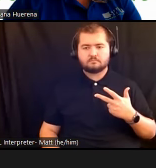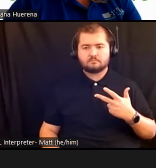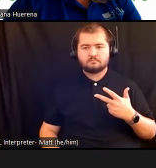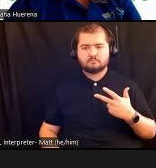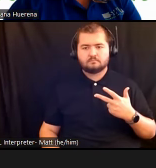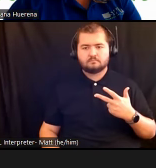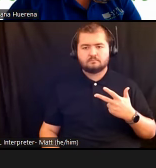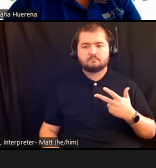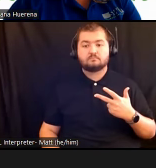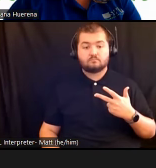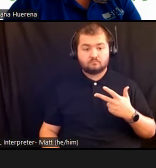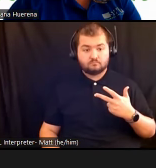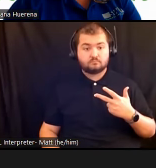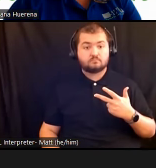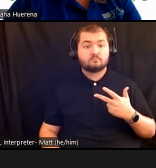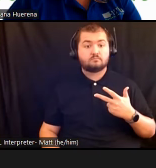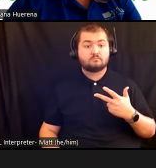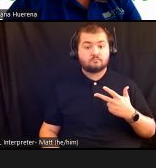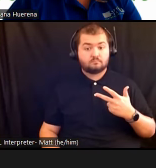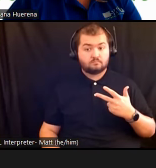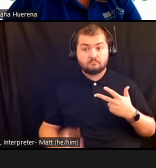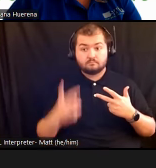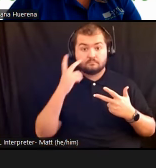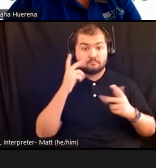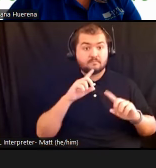All right. All right, Bill, let's see the answer.